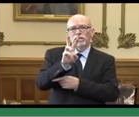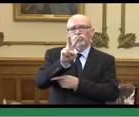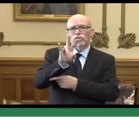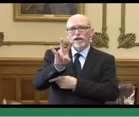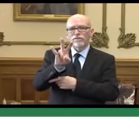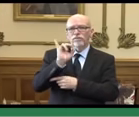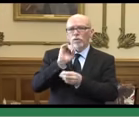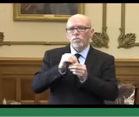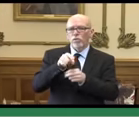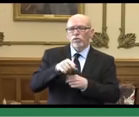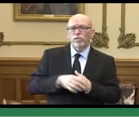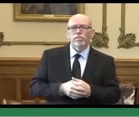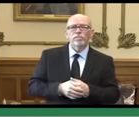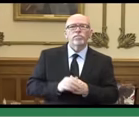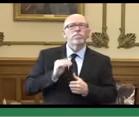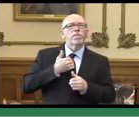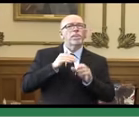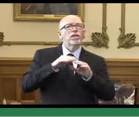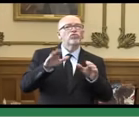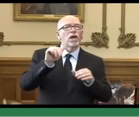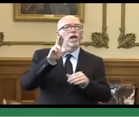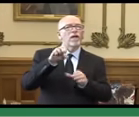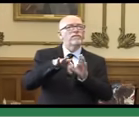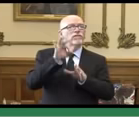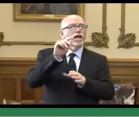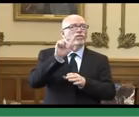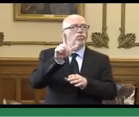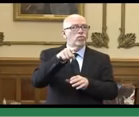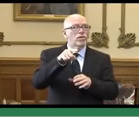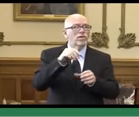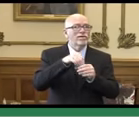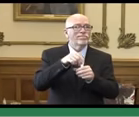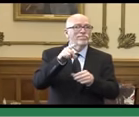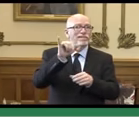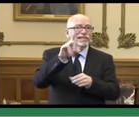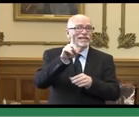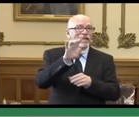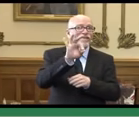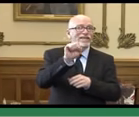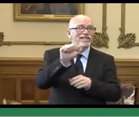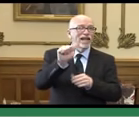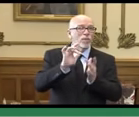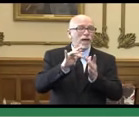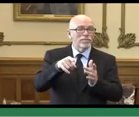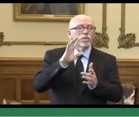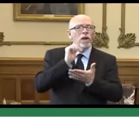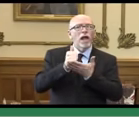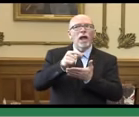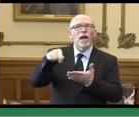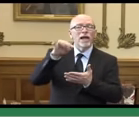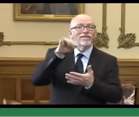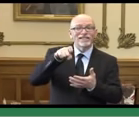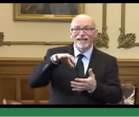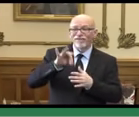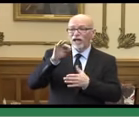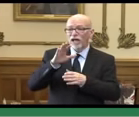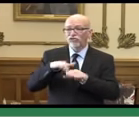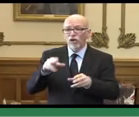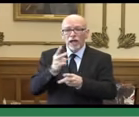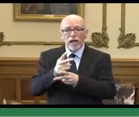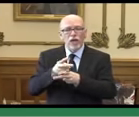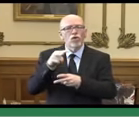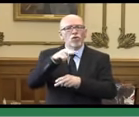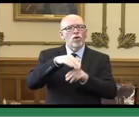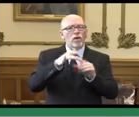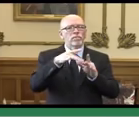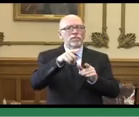800-299-1627. Our Child Care Finder tool on the Indiana FSSA website helps parents find child cares for their children and assess their